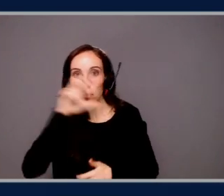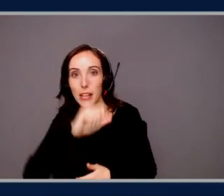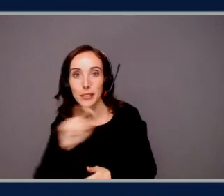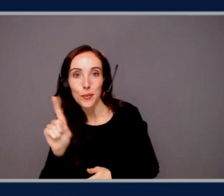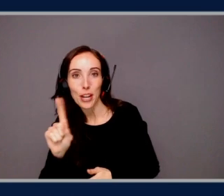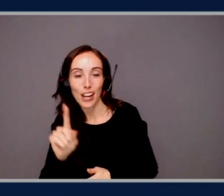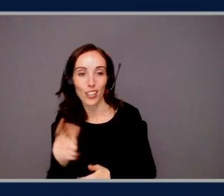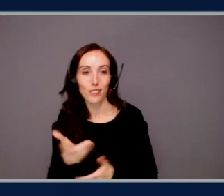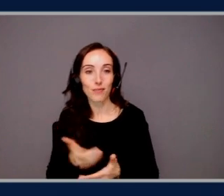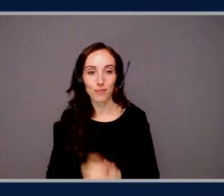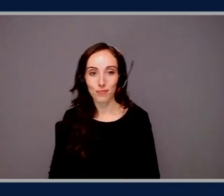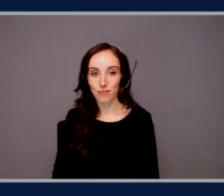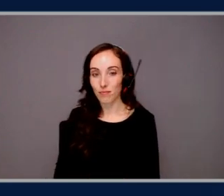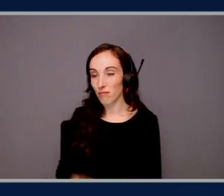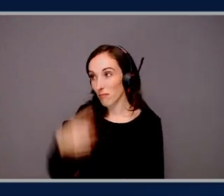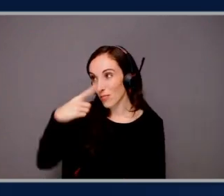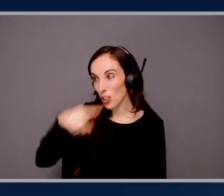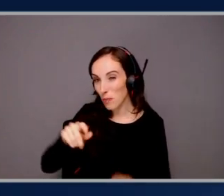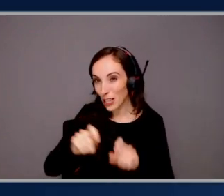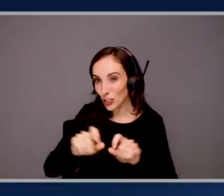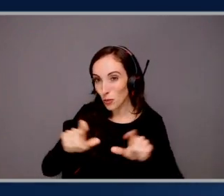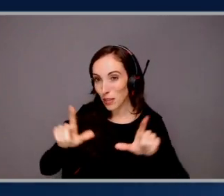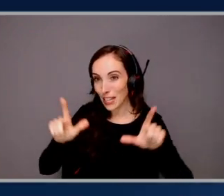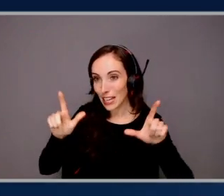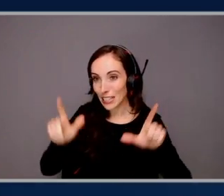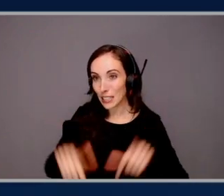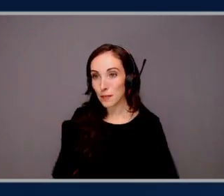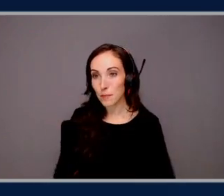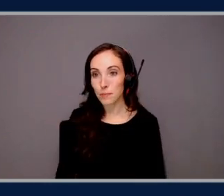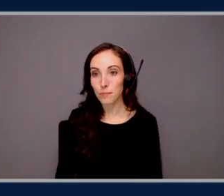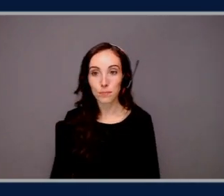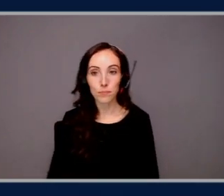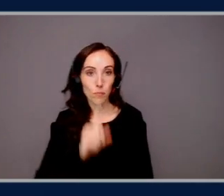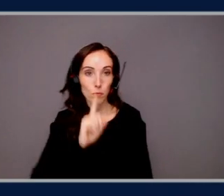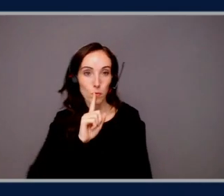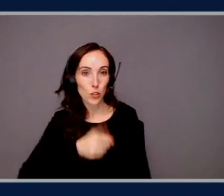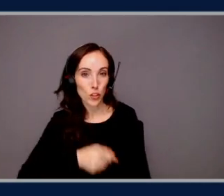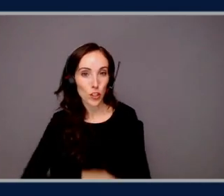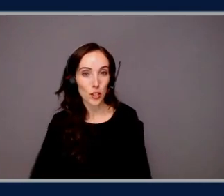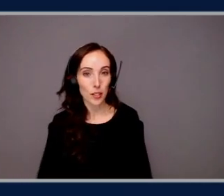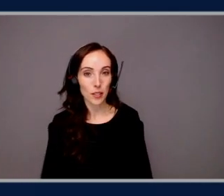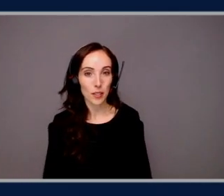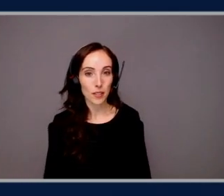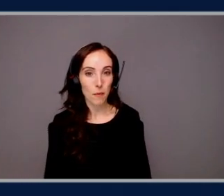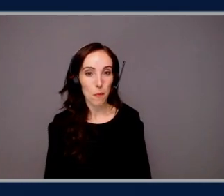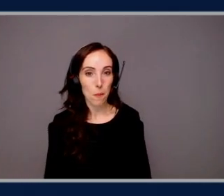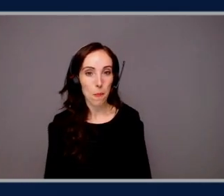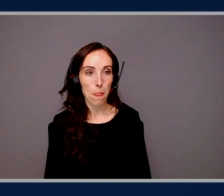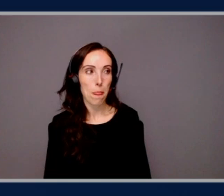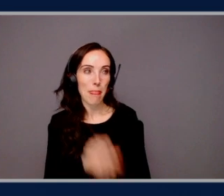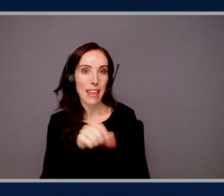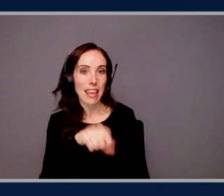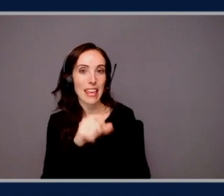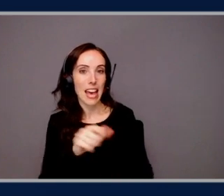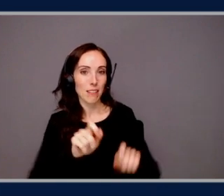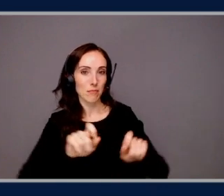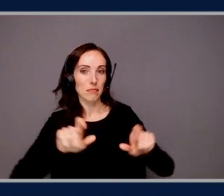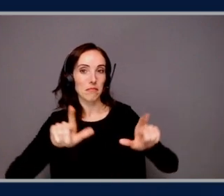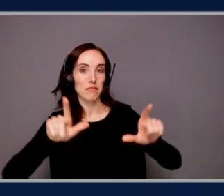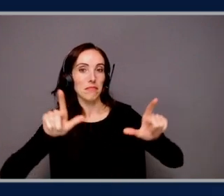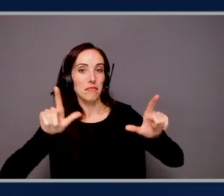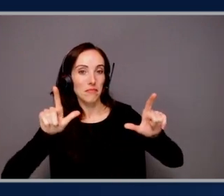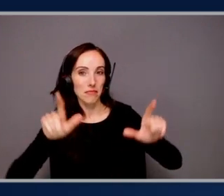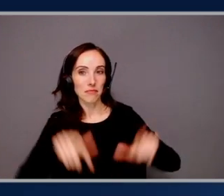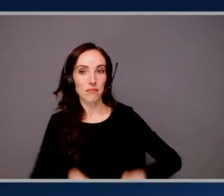Would you mind zooming in just a little bit? Zoom in a little bit so we can read what's going on. Yeah. There it is. There's that